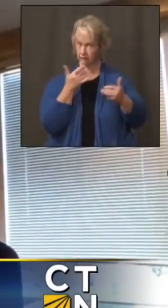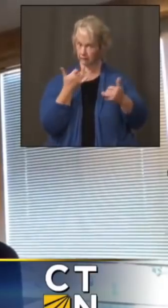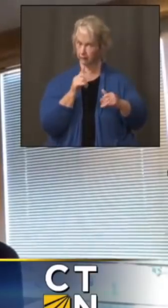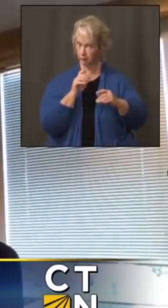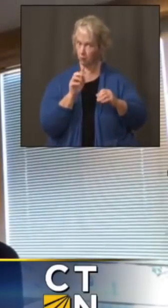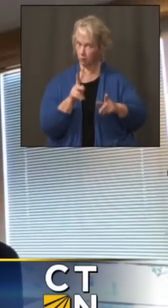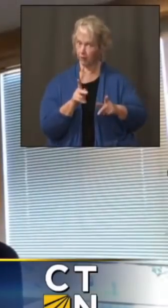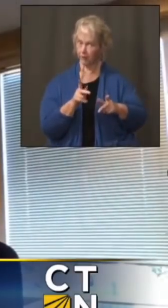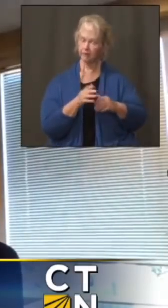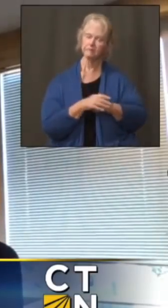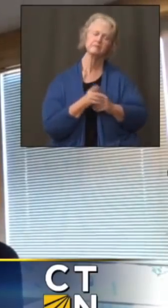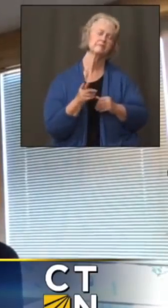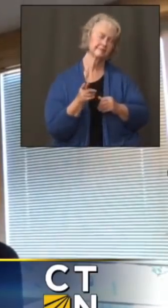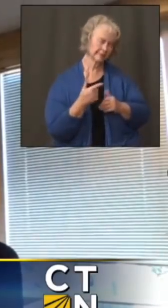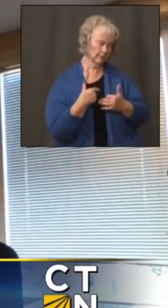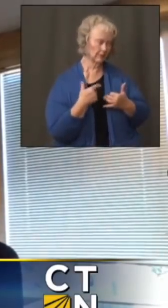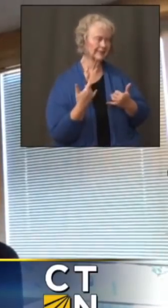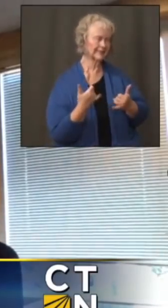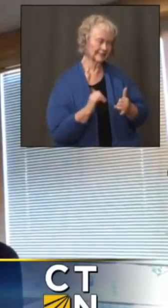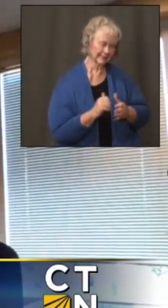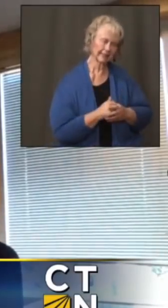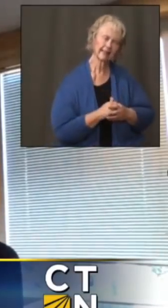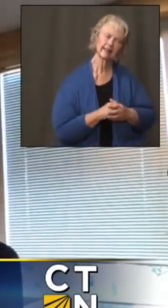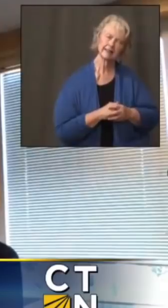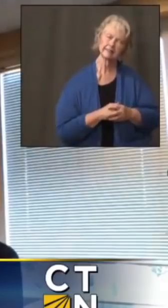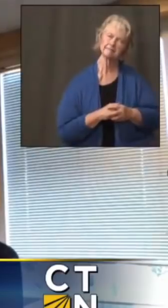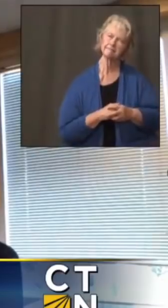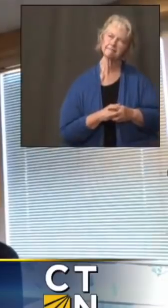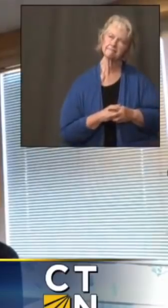Yes, we continue to